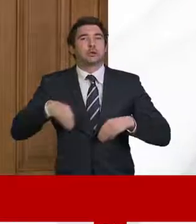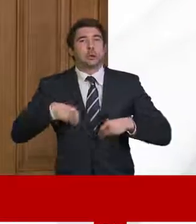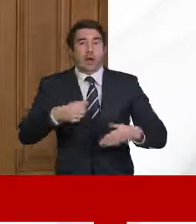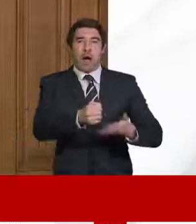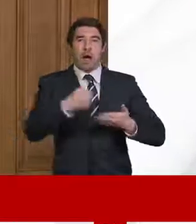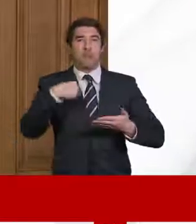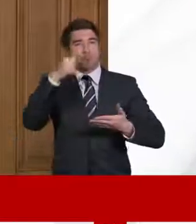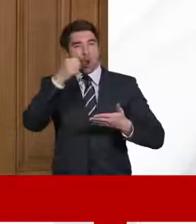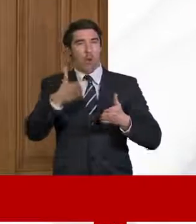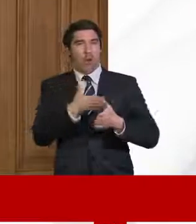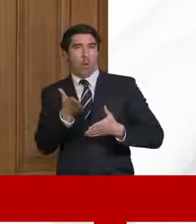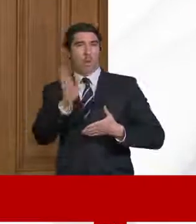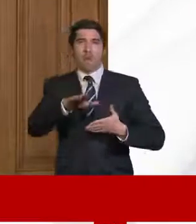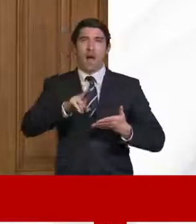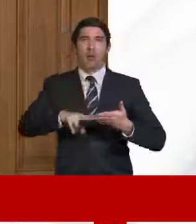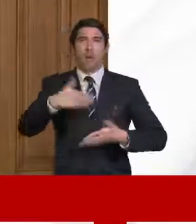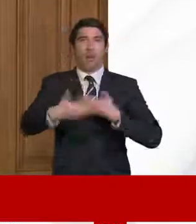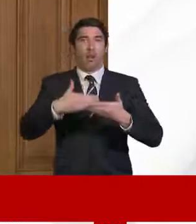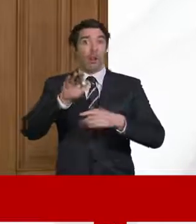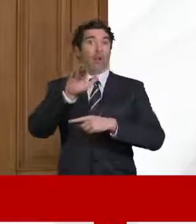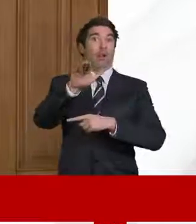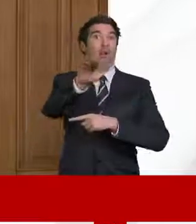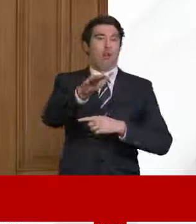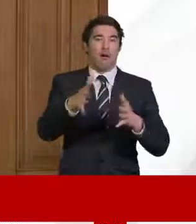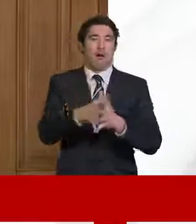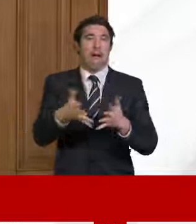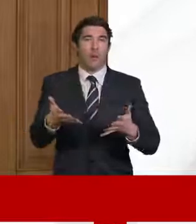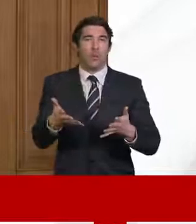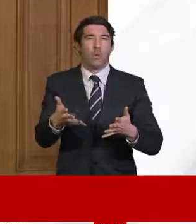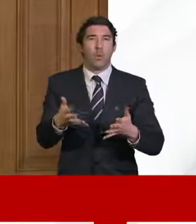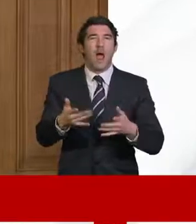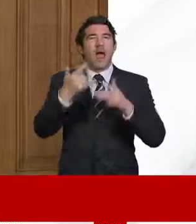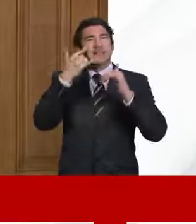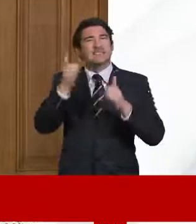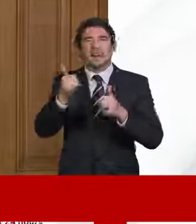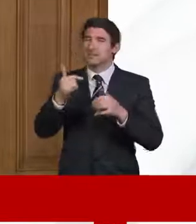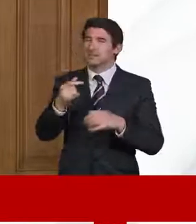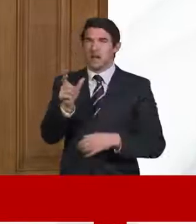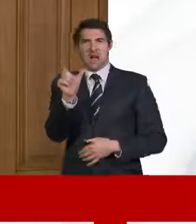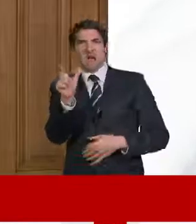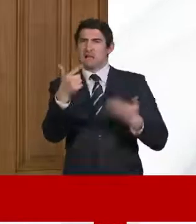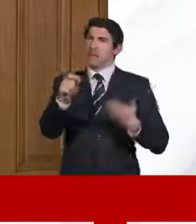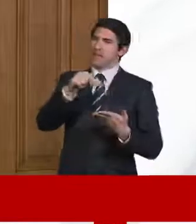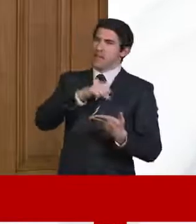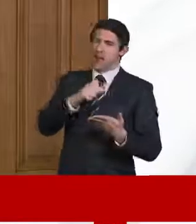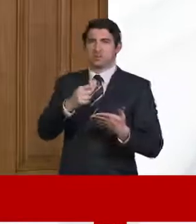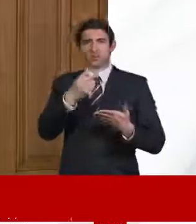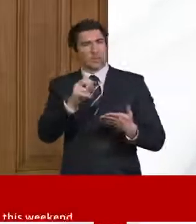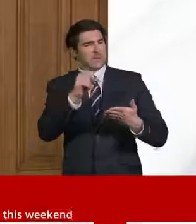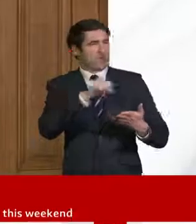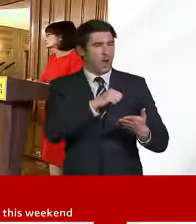country. So that actually is more of a clue in many ways to managing the end of the outbreak and when we can take the locks